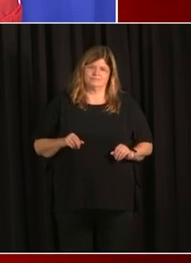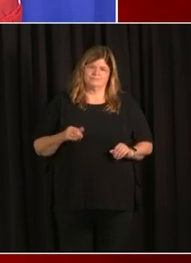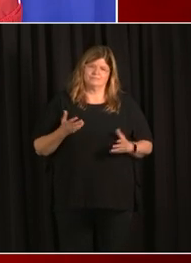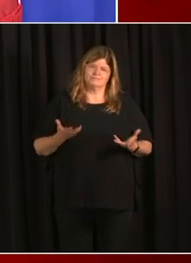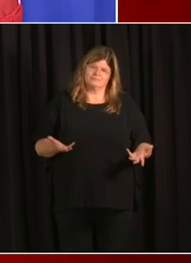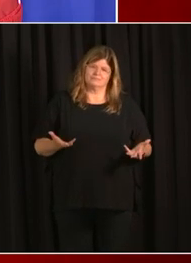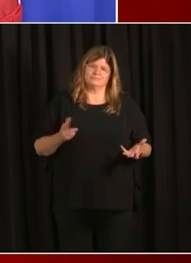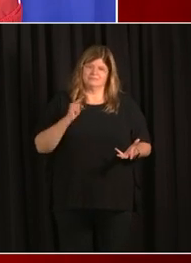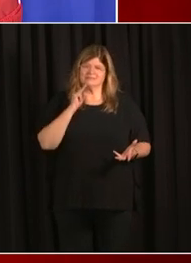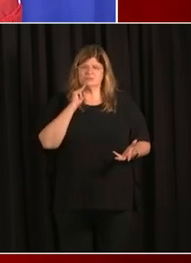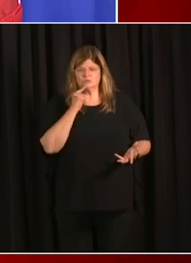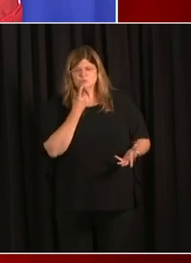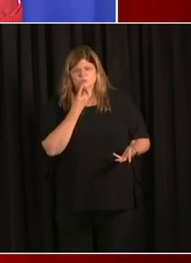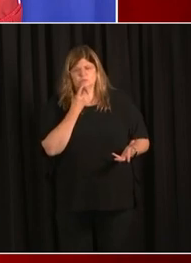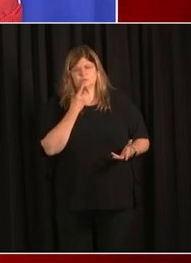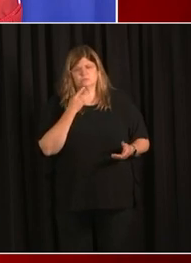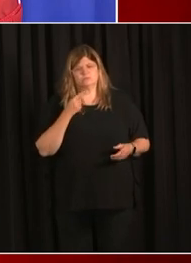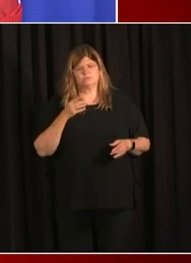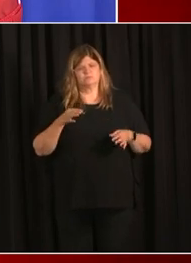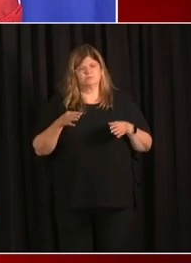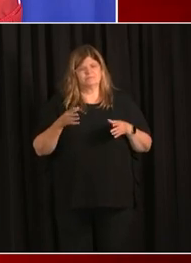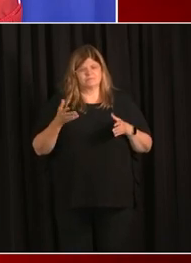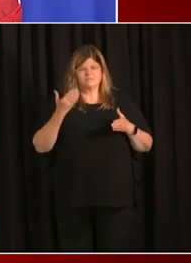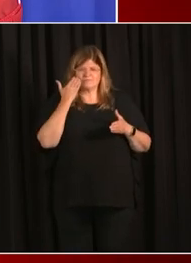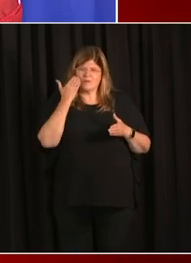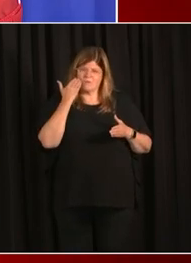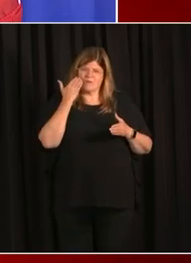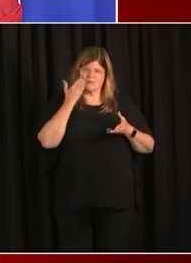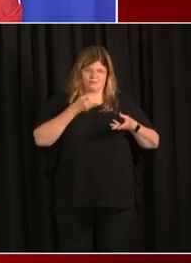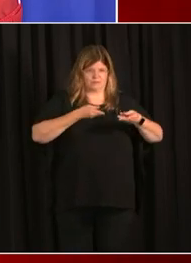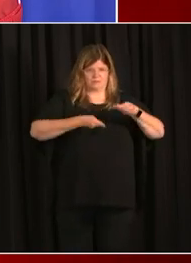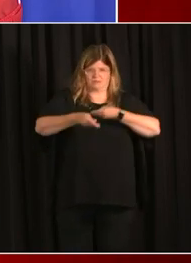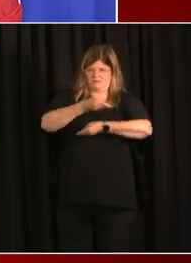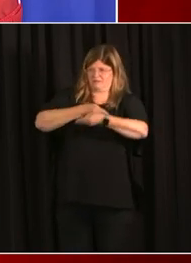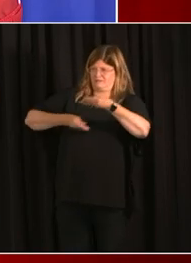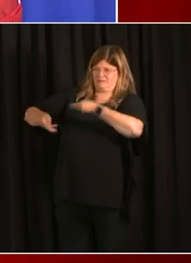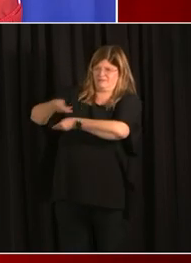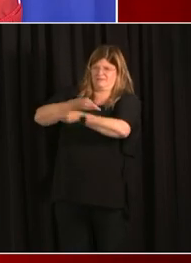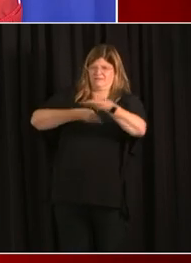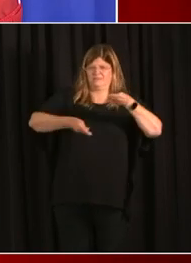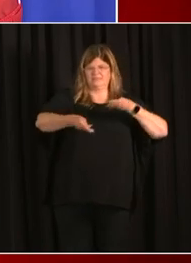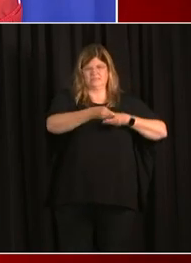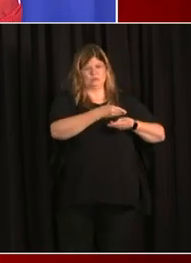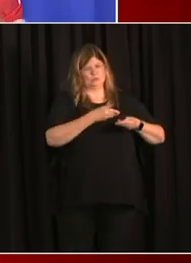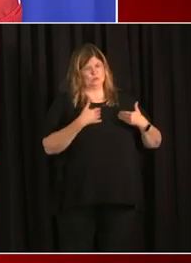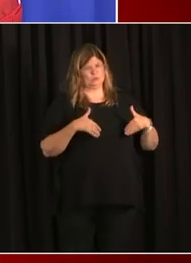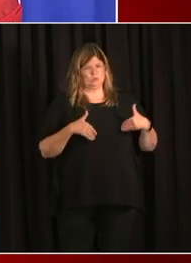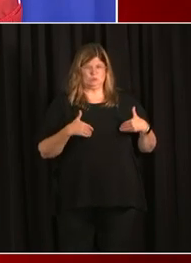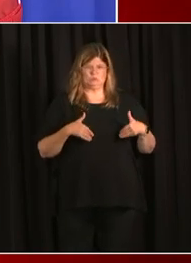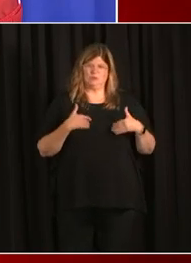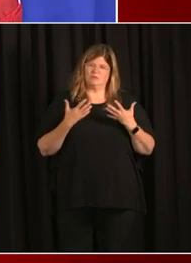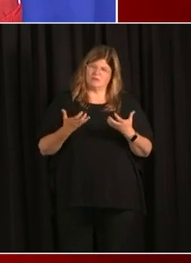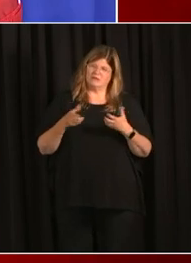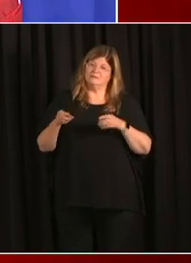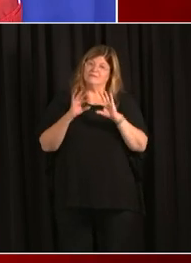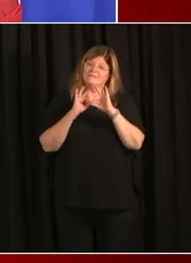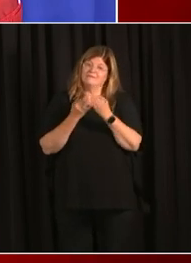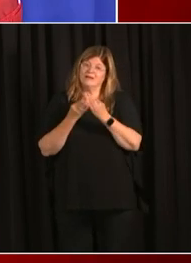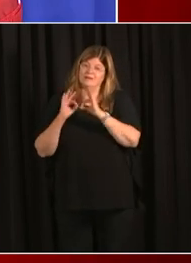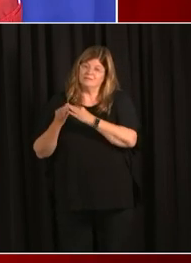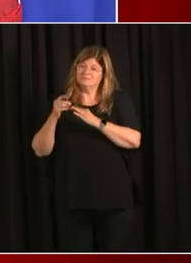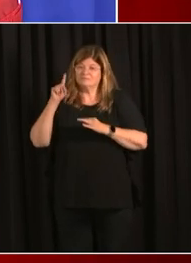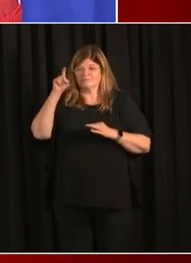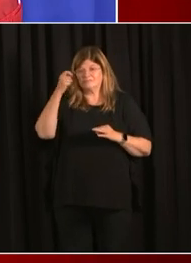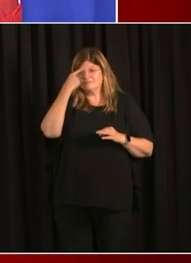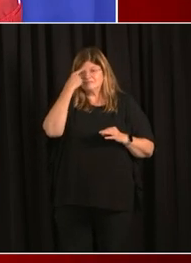we know that that's a lot of passing of things, and so we want families, and we as the government are